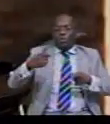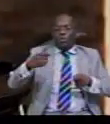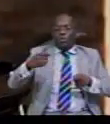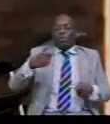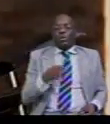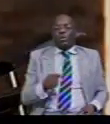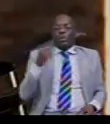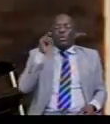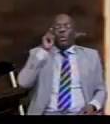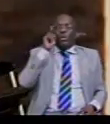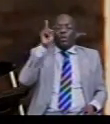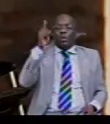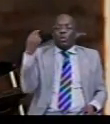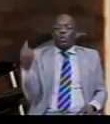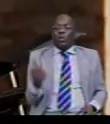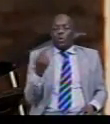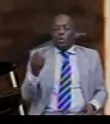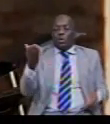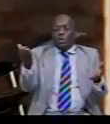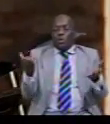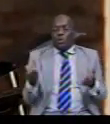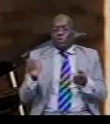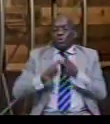only wants to give me